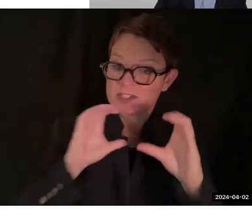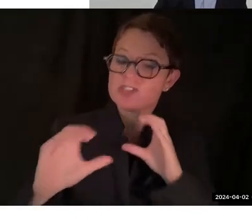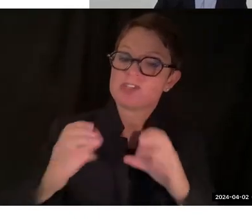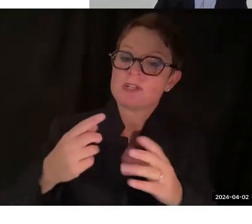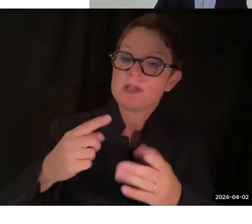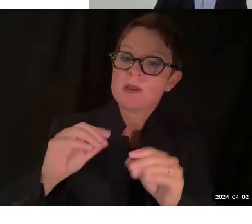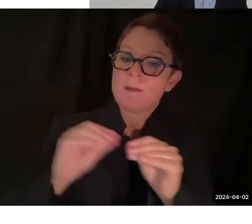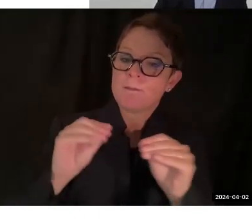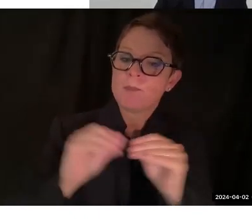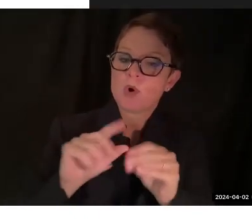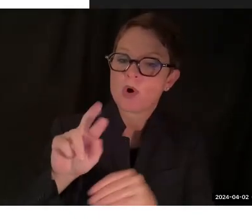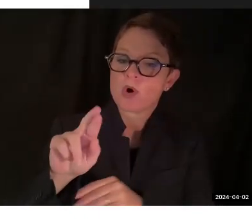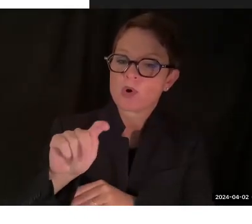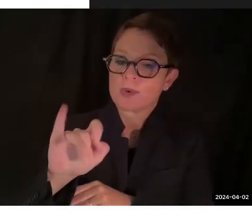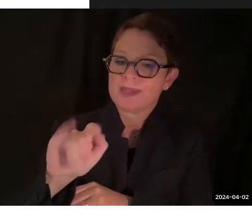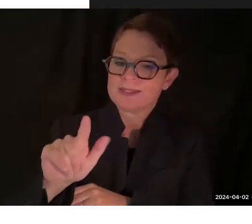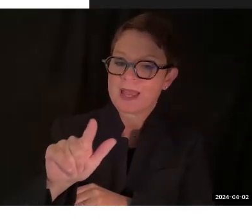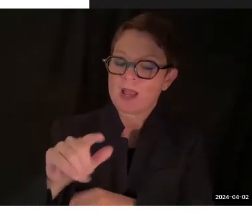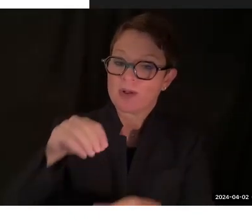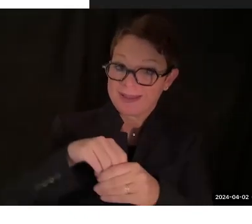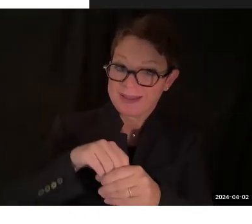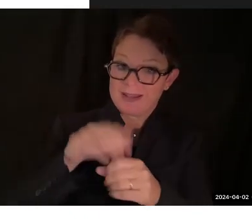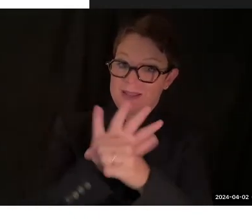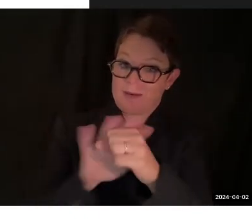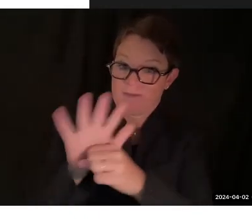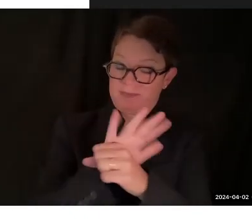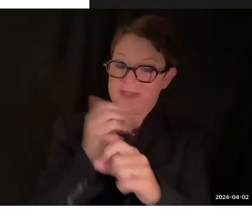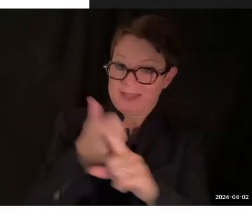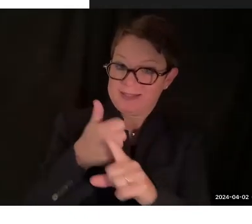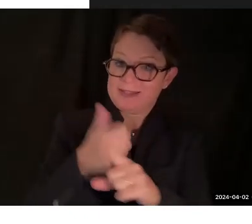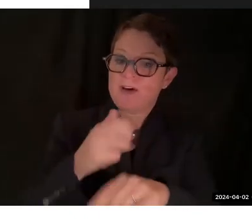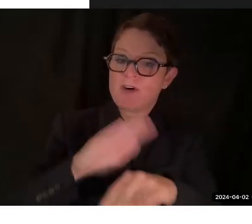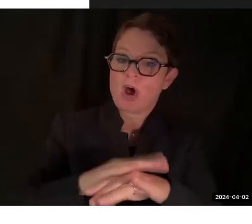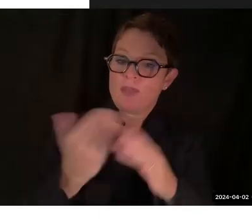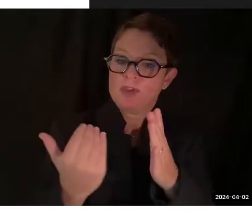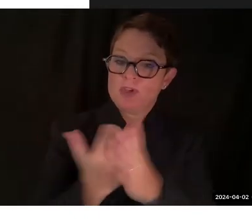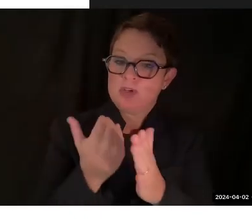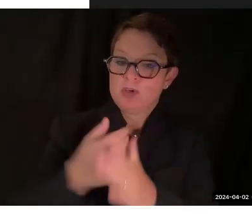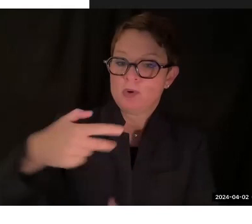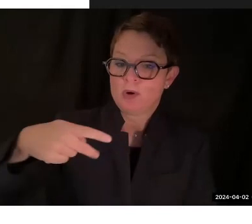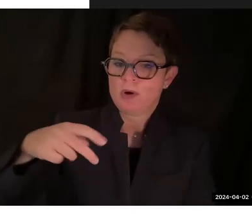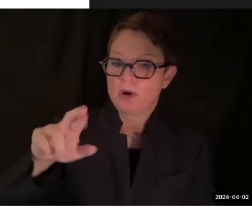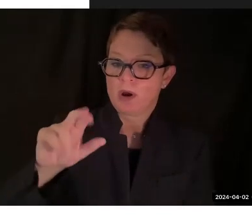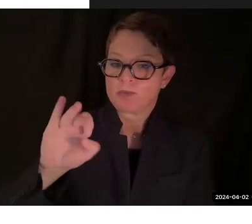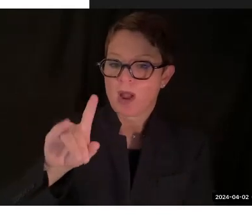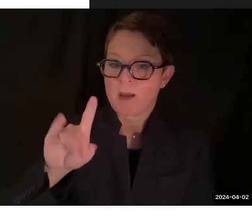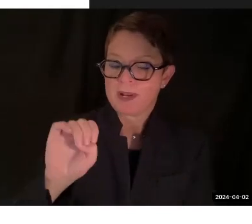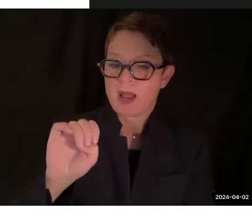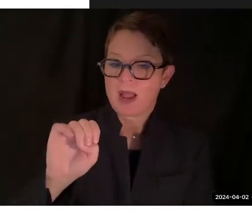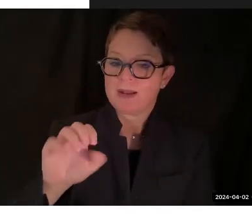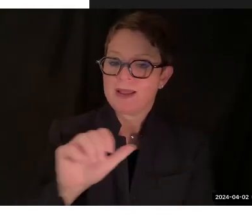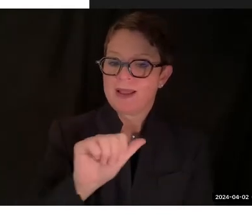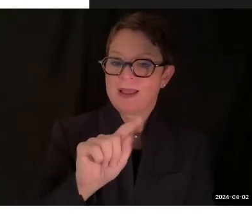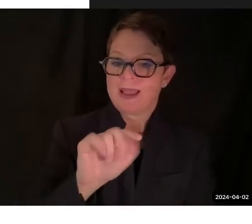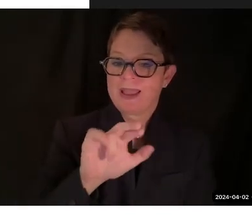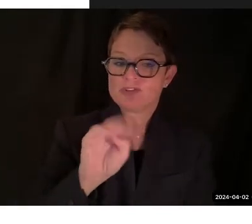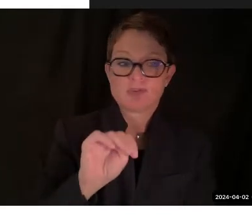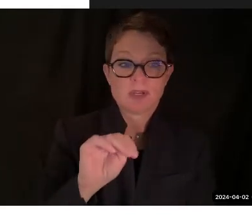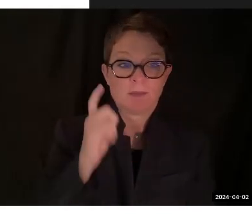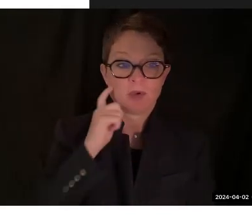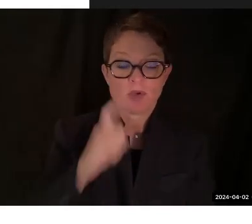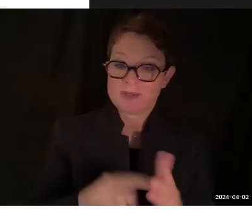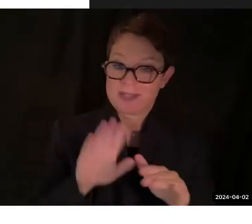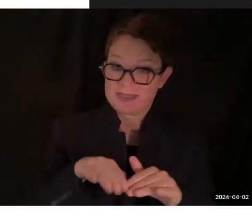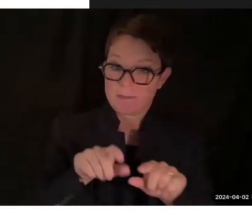retail presence within the site, specifically on the new promenade, connecting the atrium that you see at the bottom